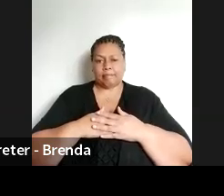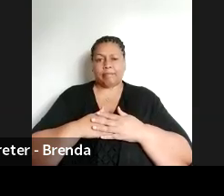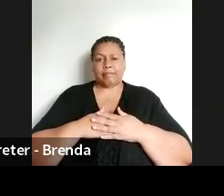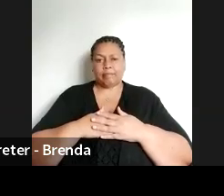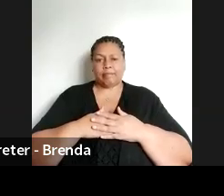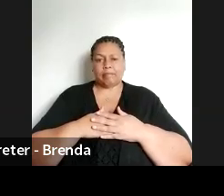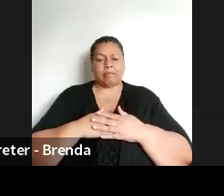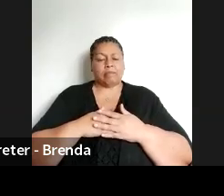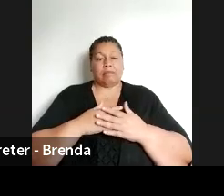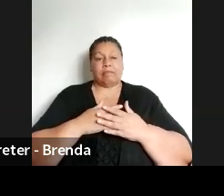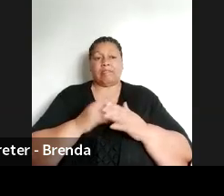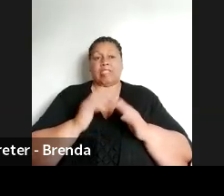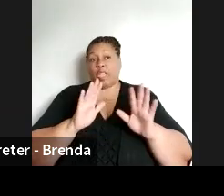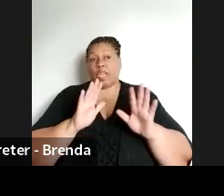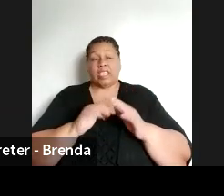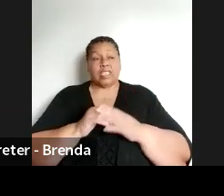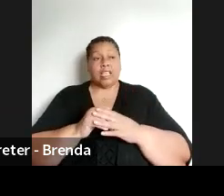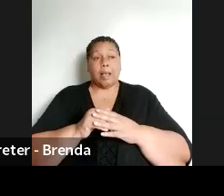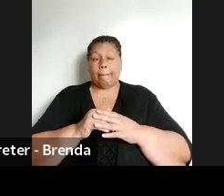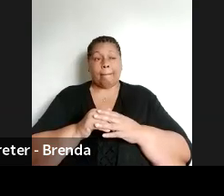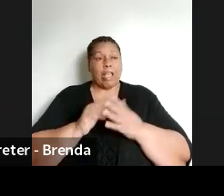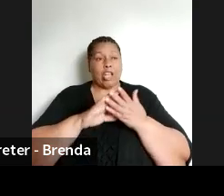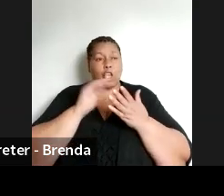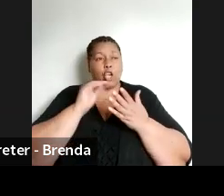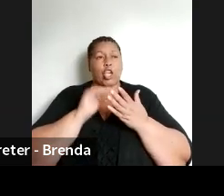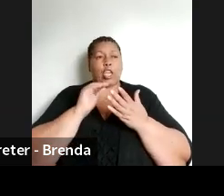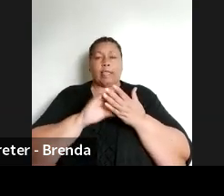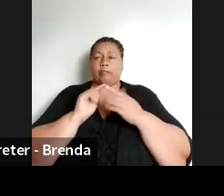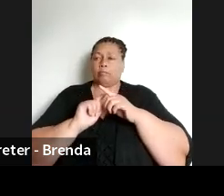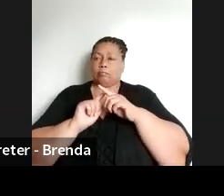That's a great, I mean, that's, and learning like different